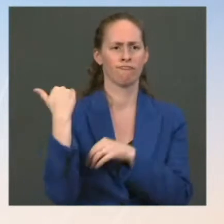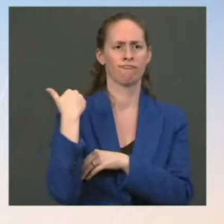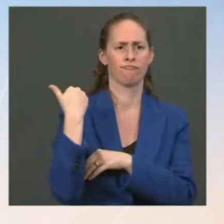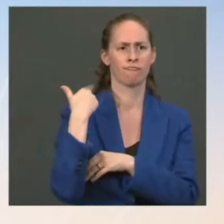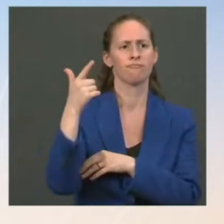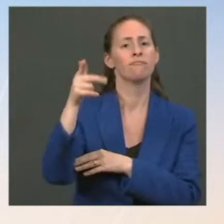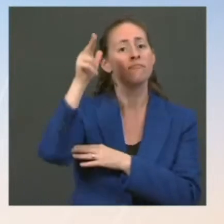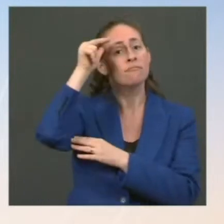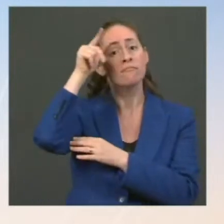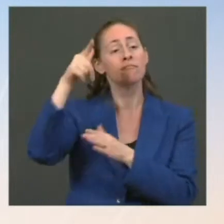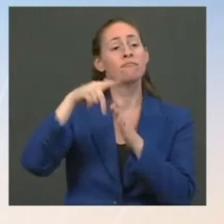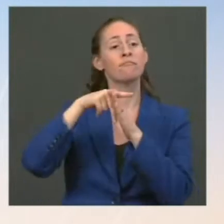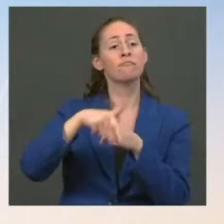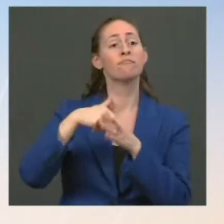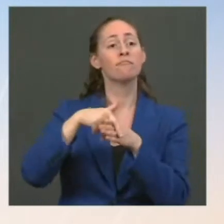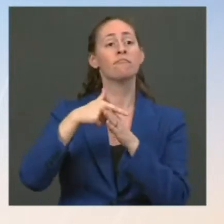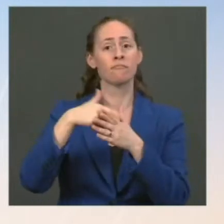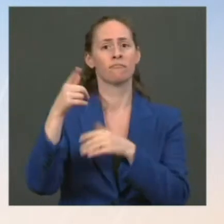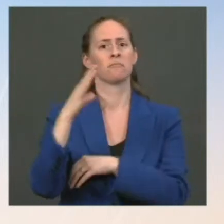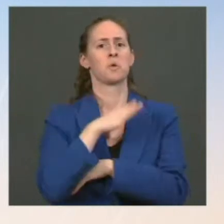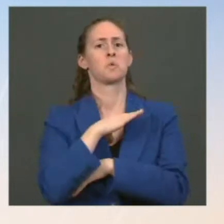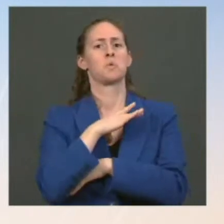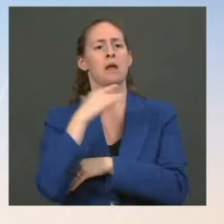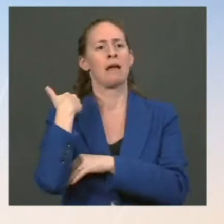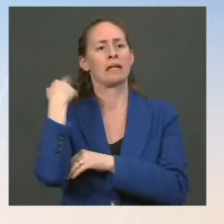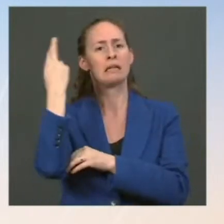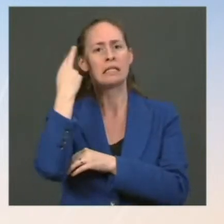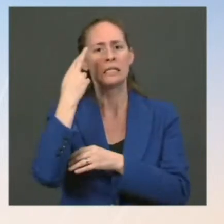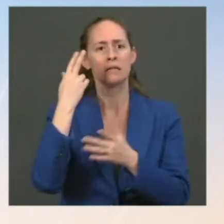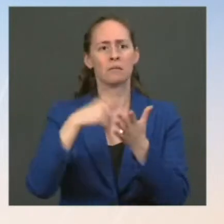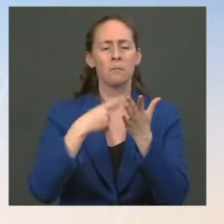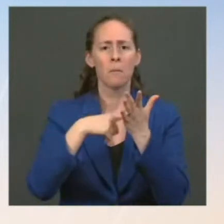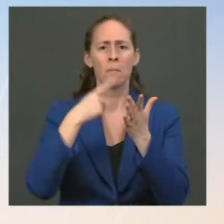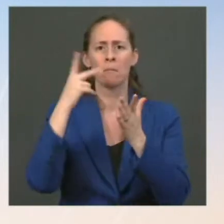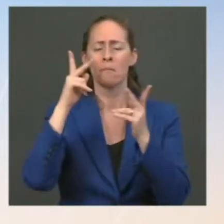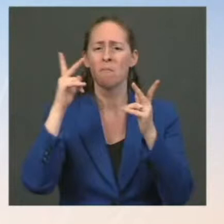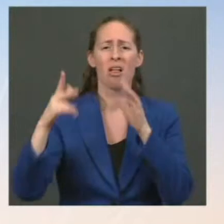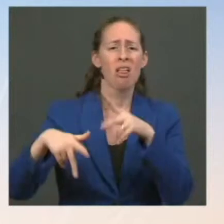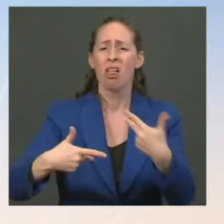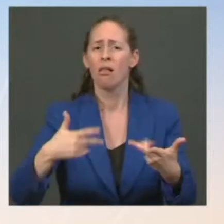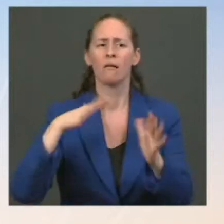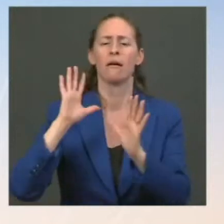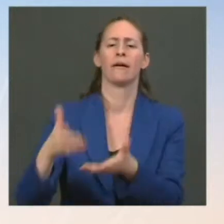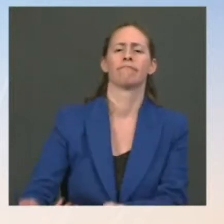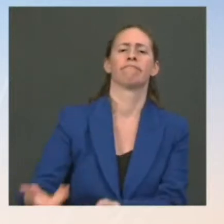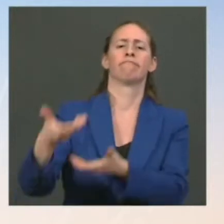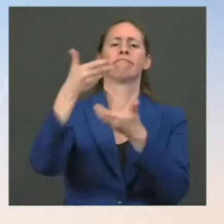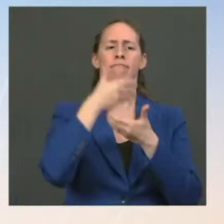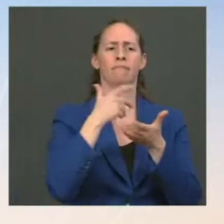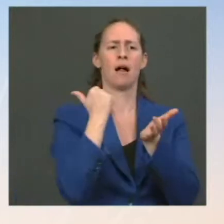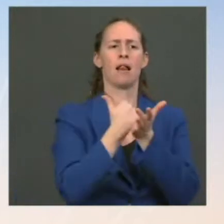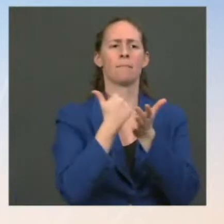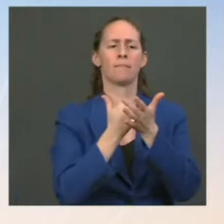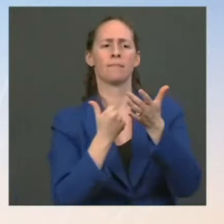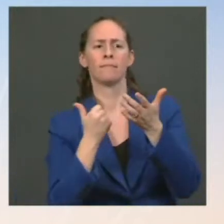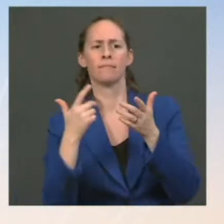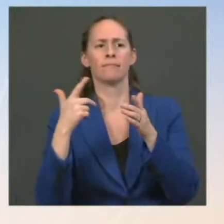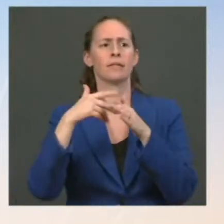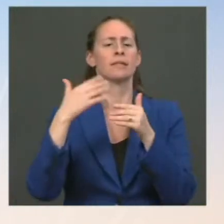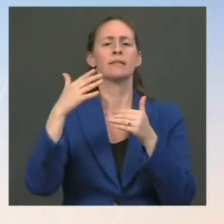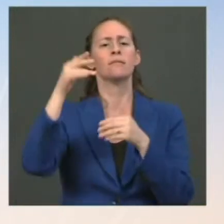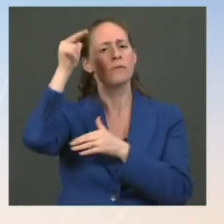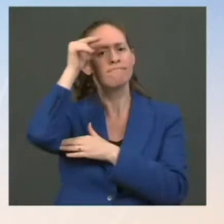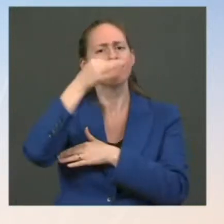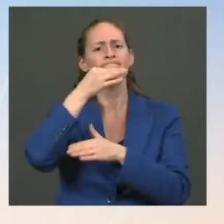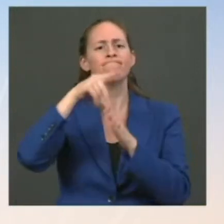they often can help people who are in distress. That's something they do. They can find people. There is a reason that